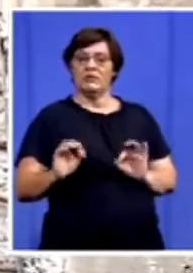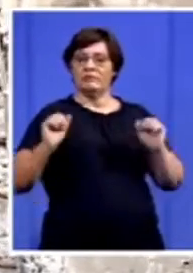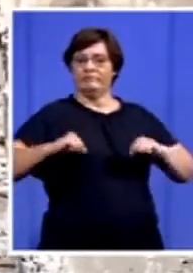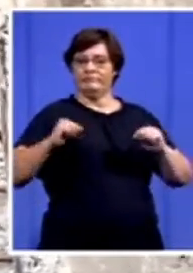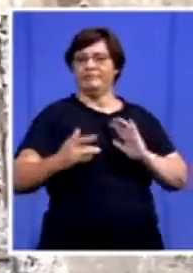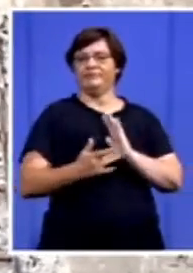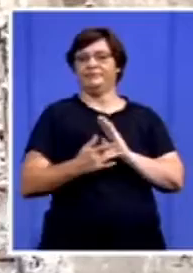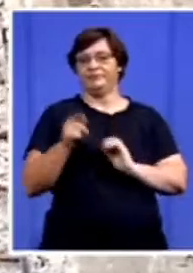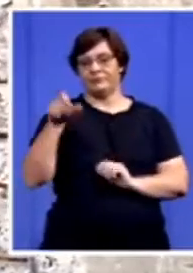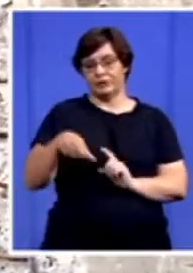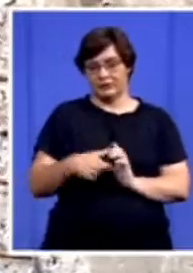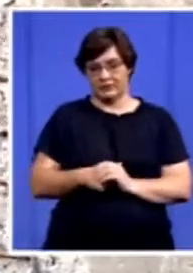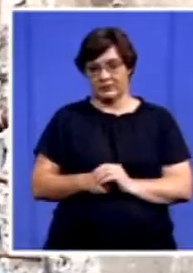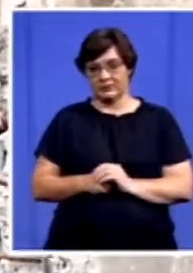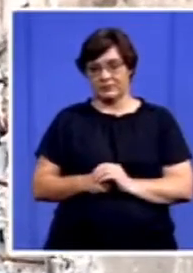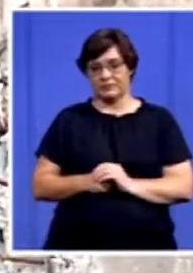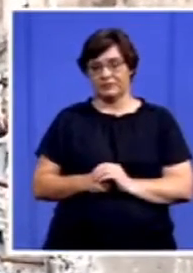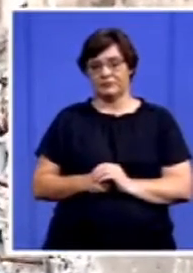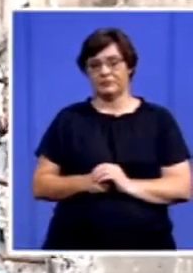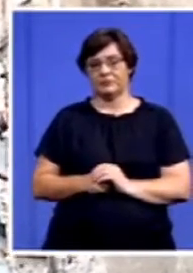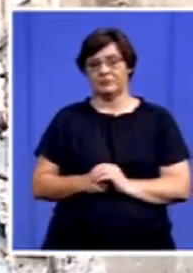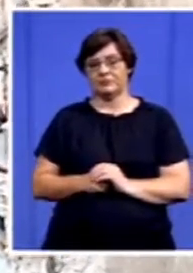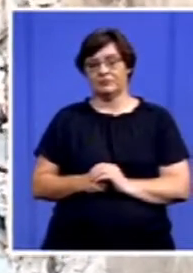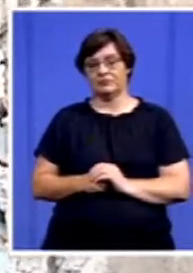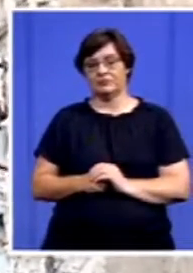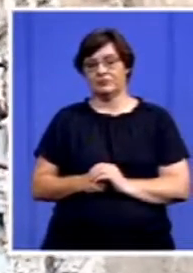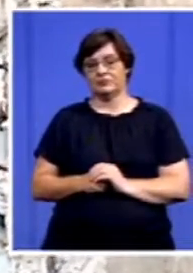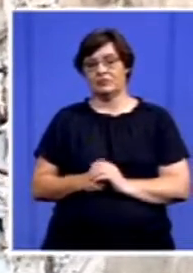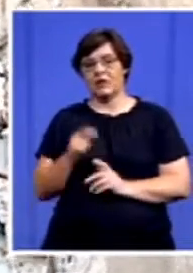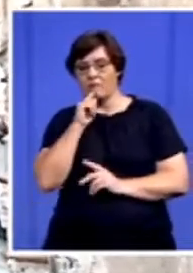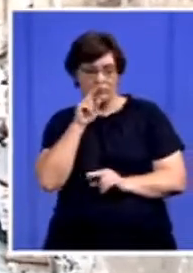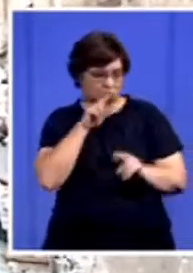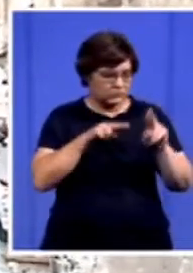he's using a very fine comb to check each and every weld.